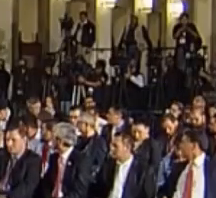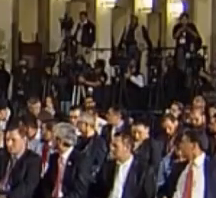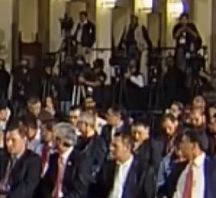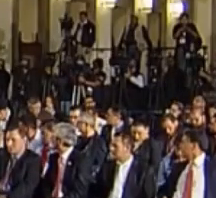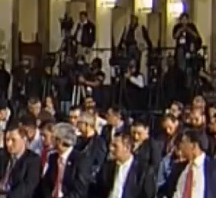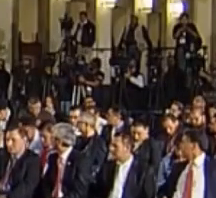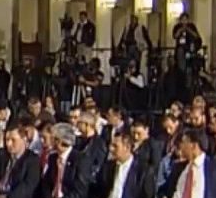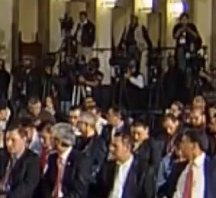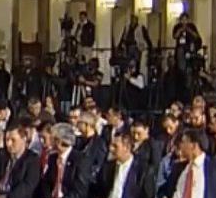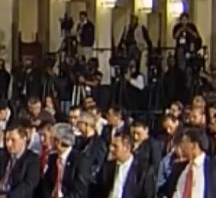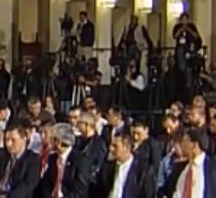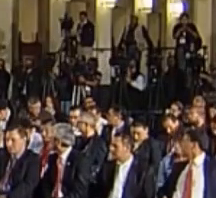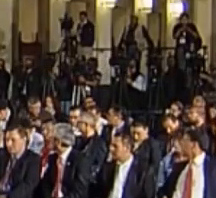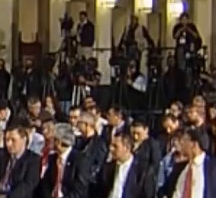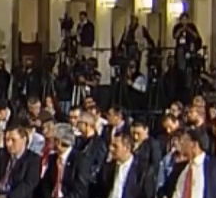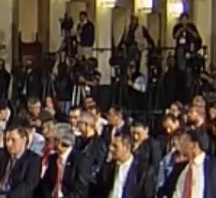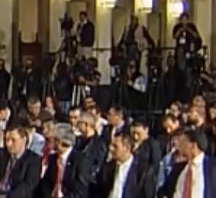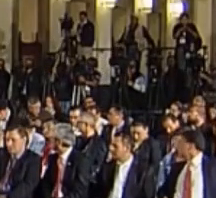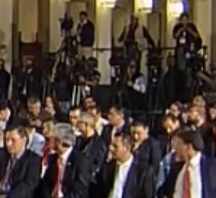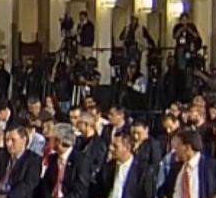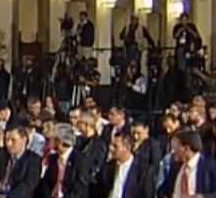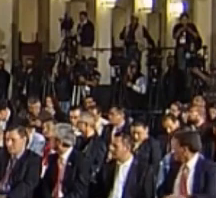Regarding the matter of the